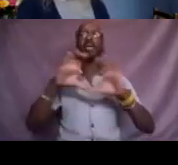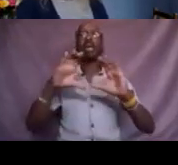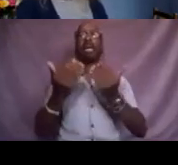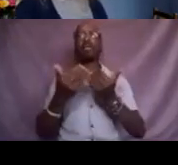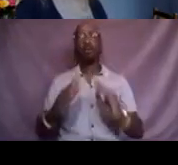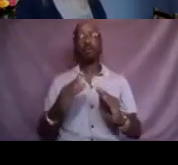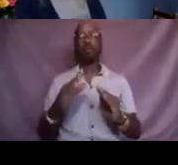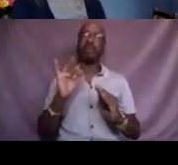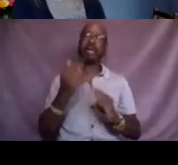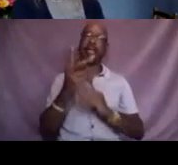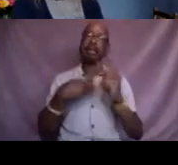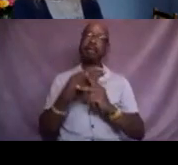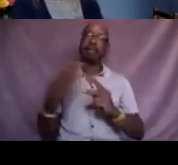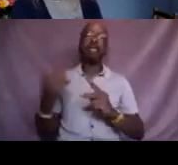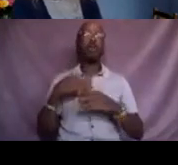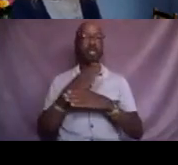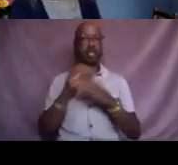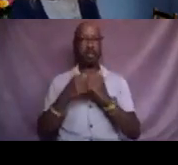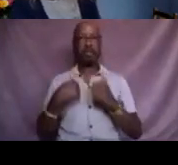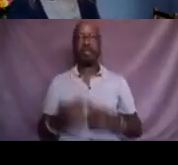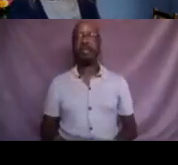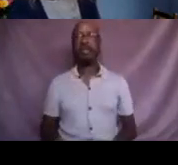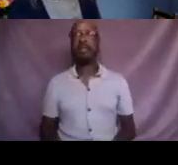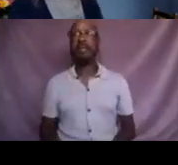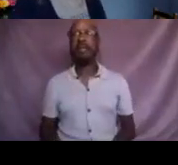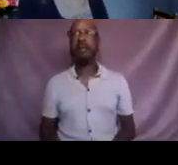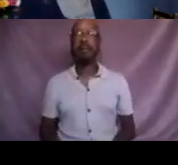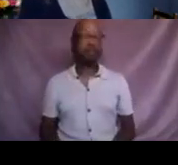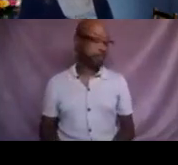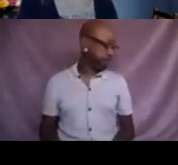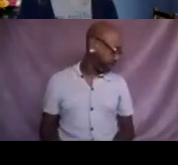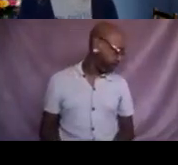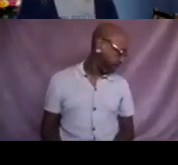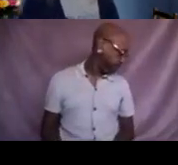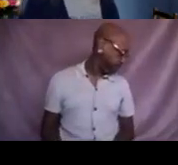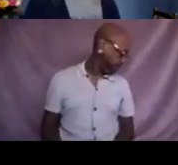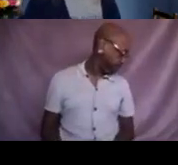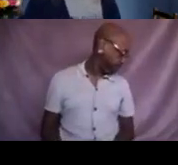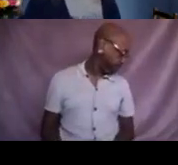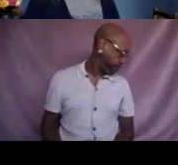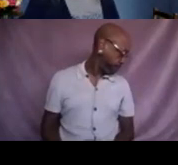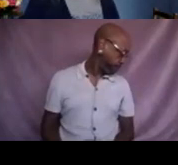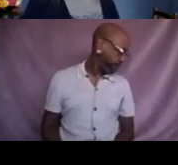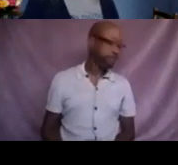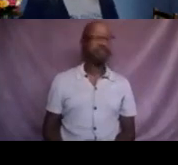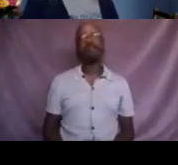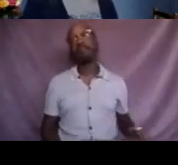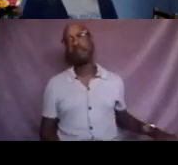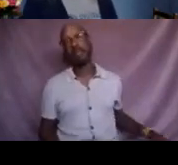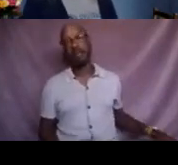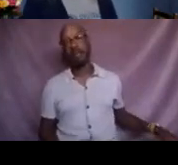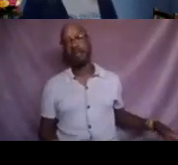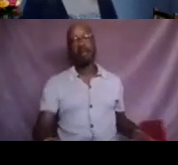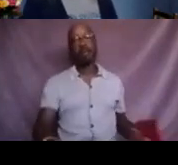Feel free to share those in the chat. And then at SFUSD, we often have spaces for celebrations and appreciations as part of our meetings